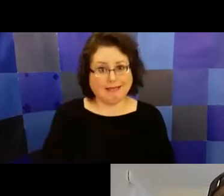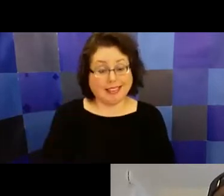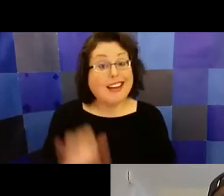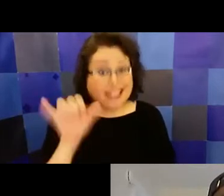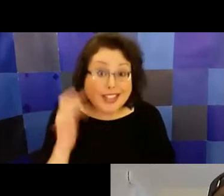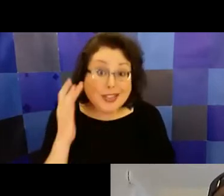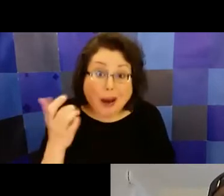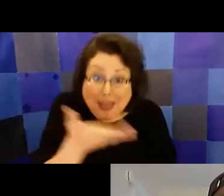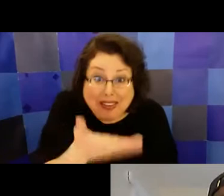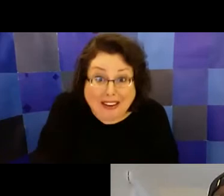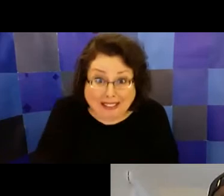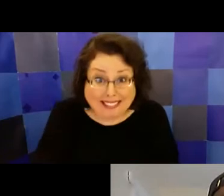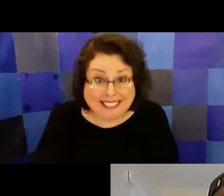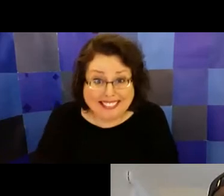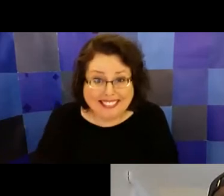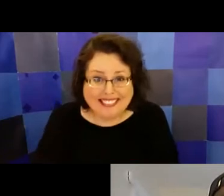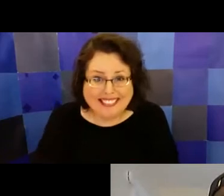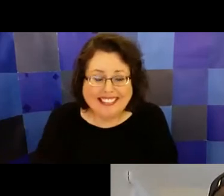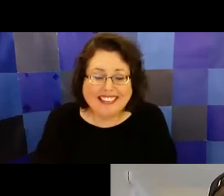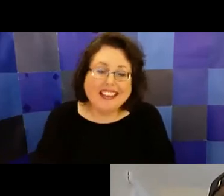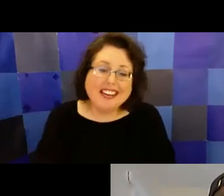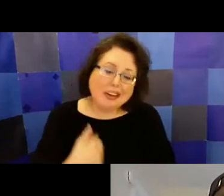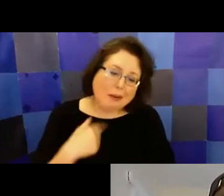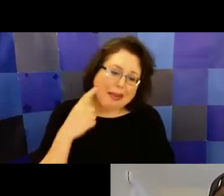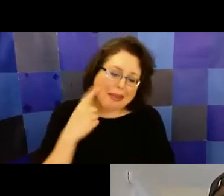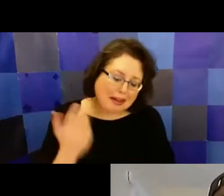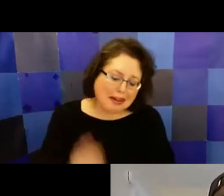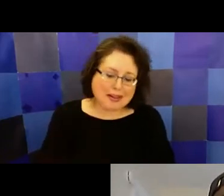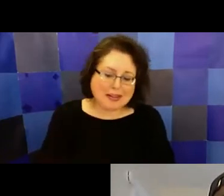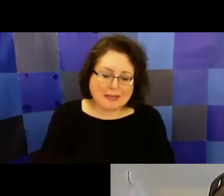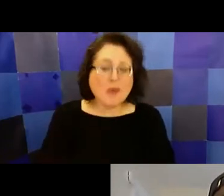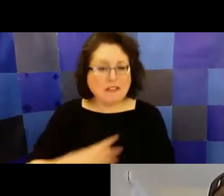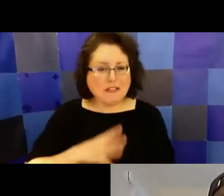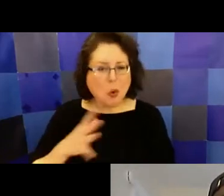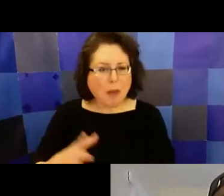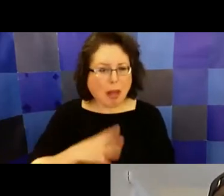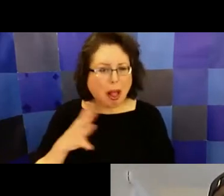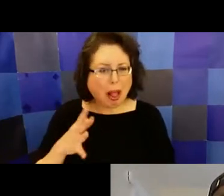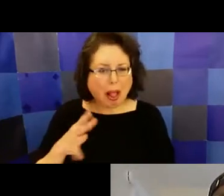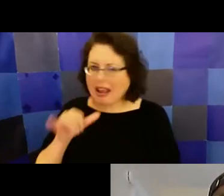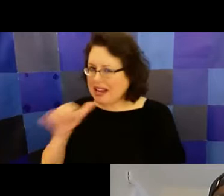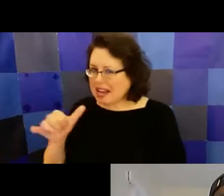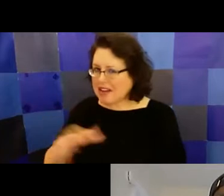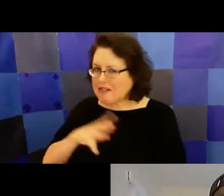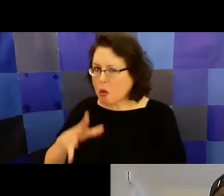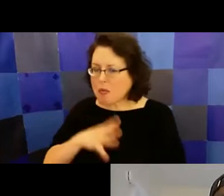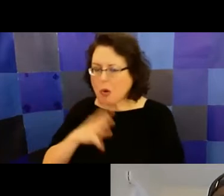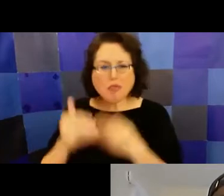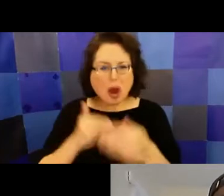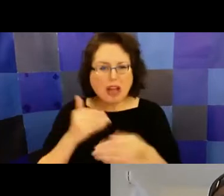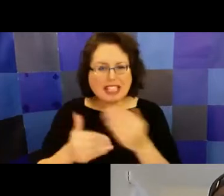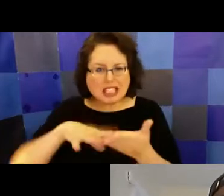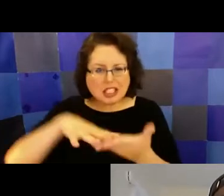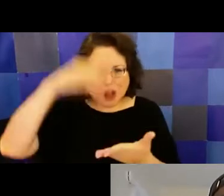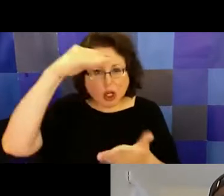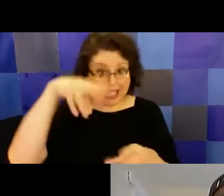exist, right? I think formal and informal processes of learning within